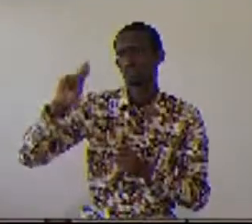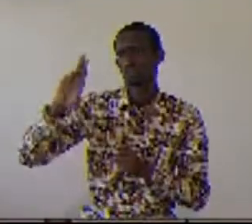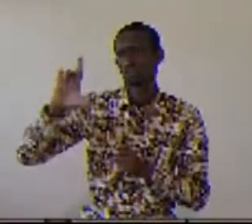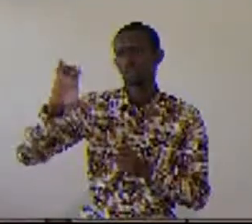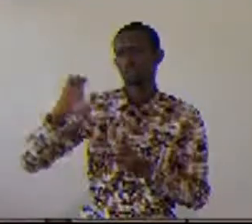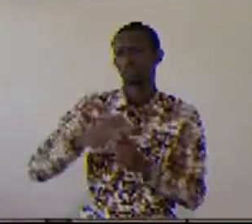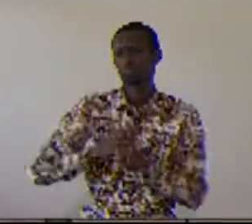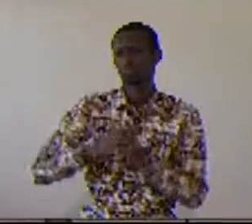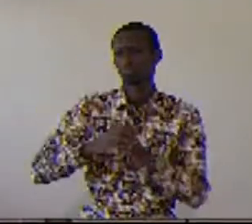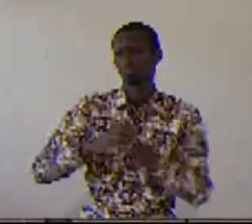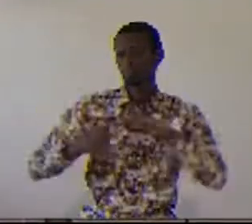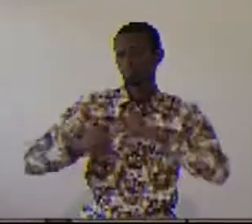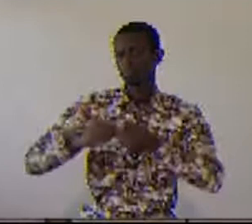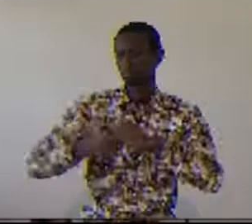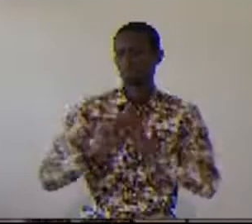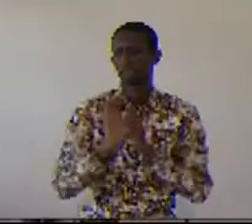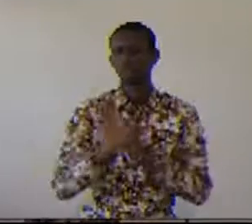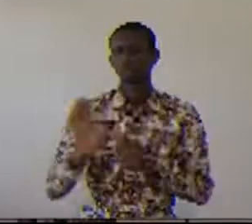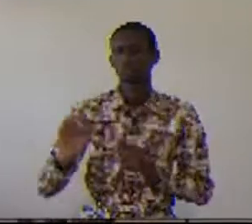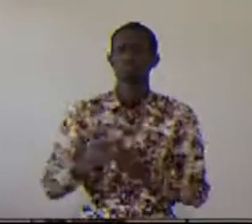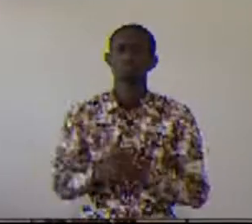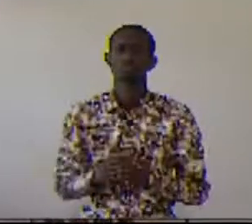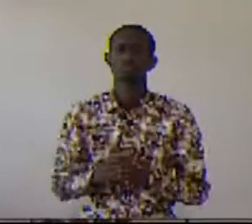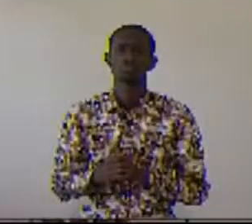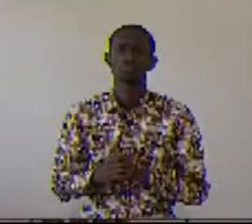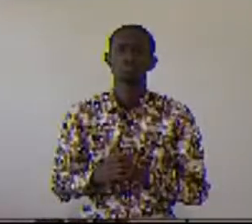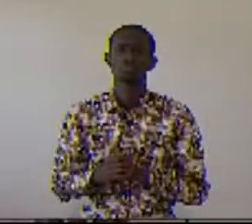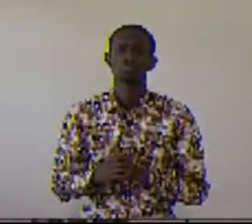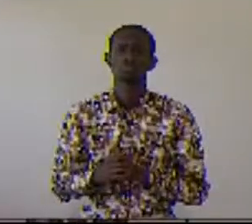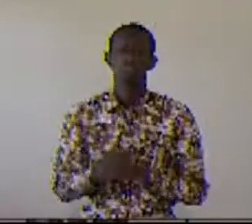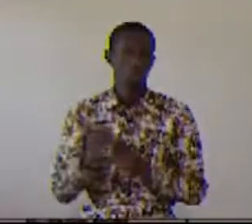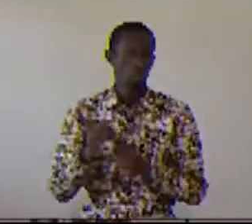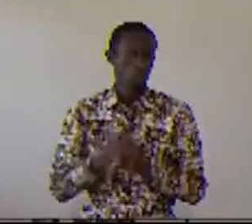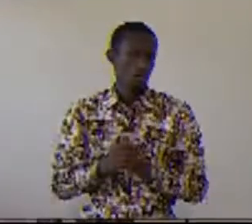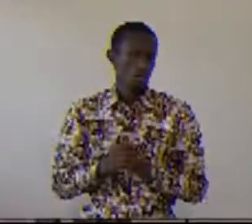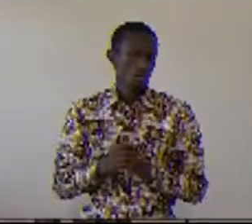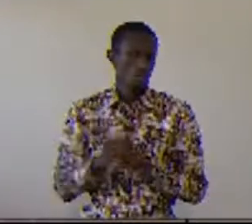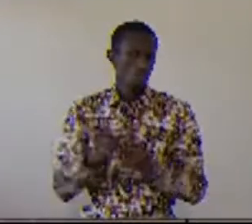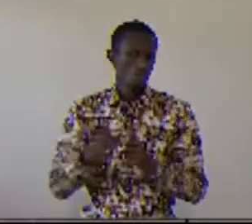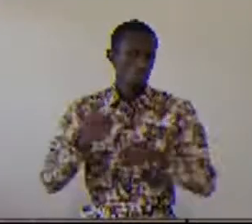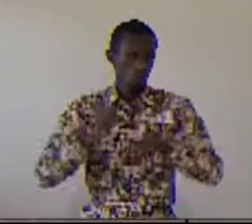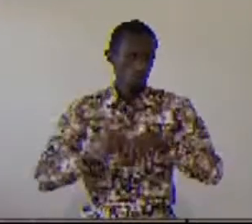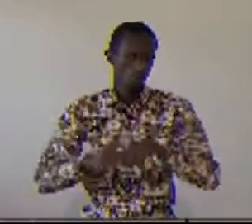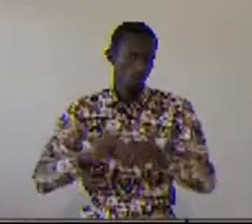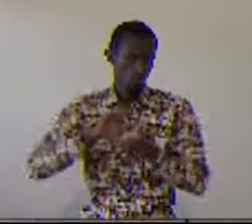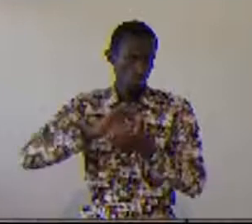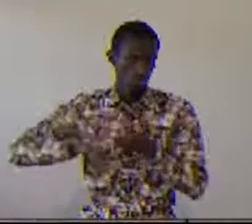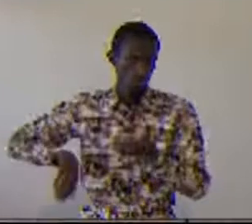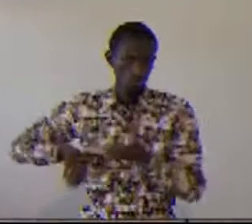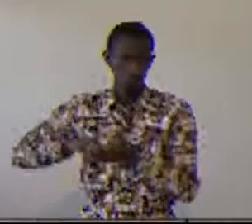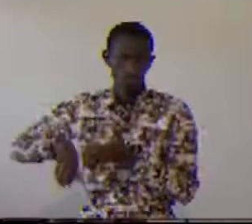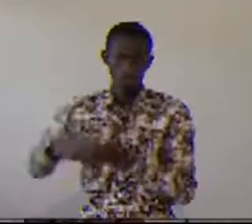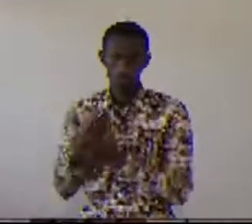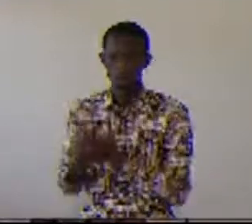a low or small tendency of losing the electron, then it has a low